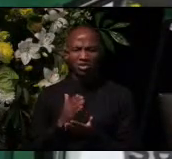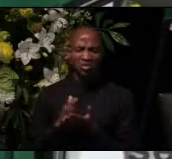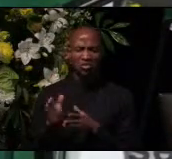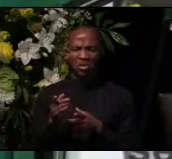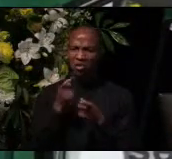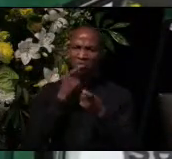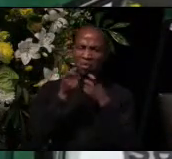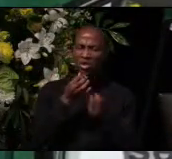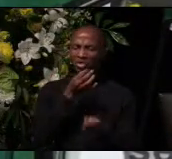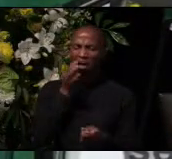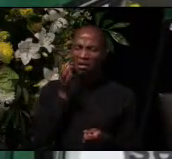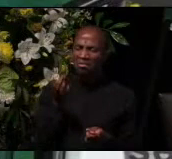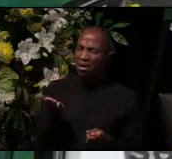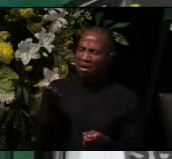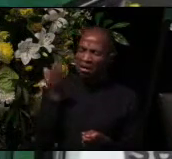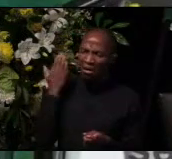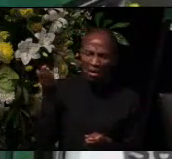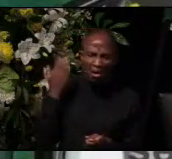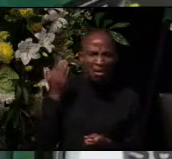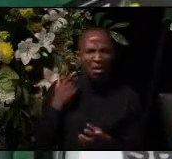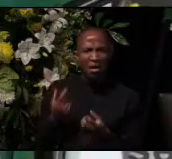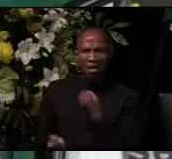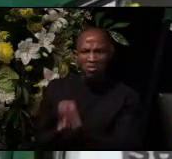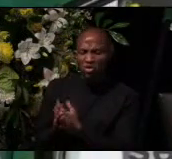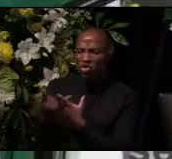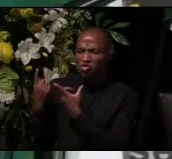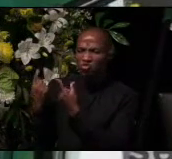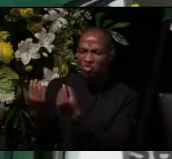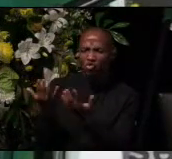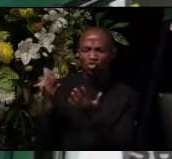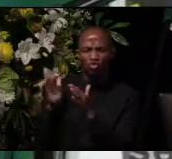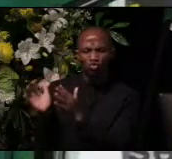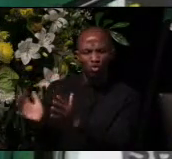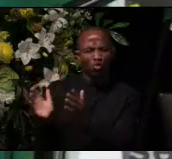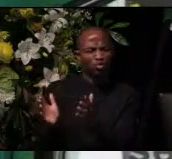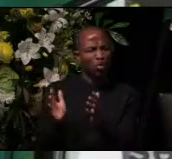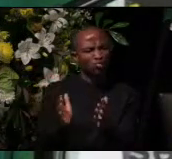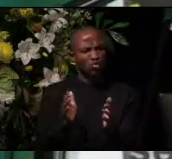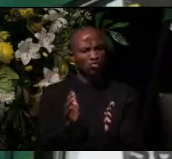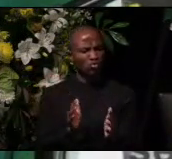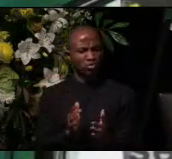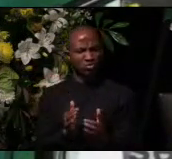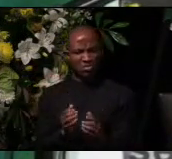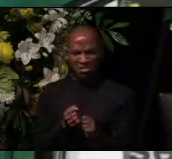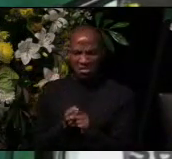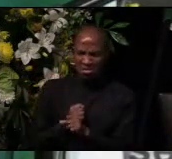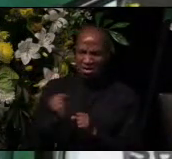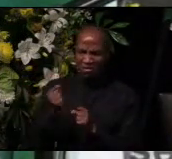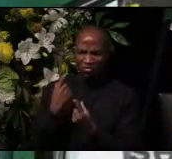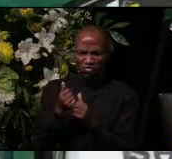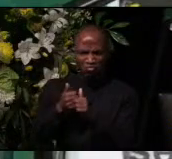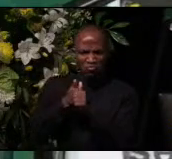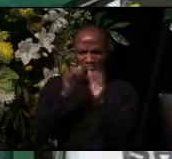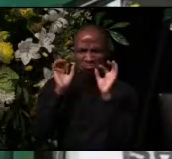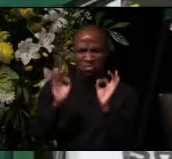out at the World Trade Center and we that was a sell-out deal